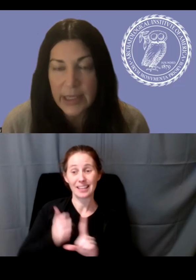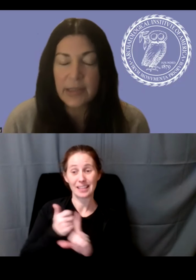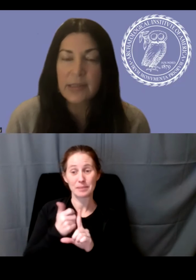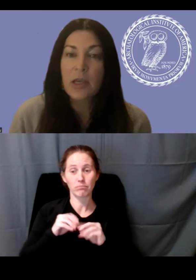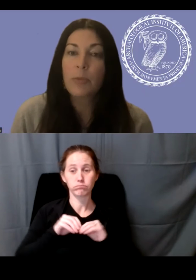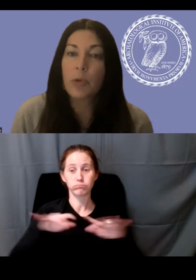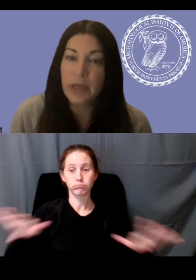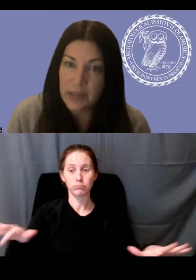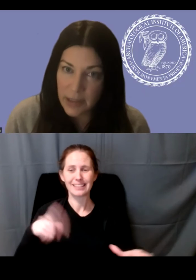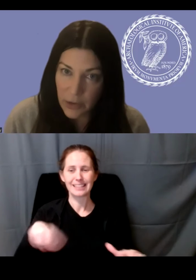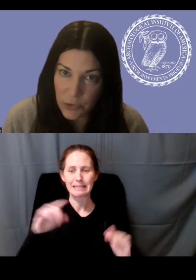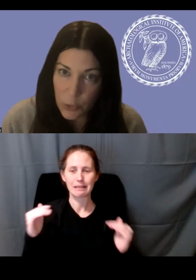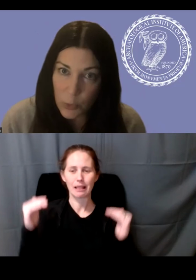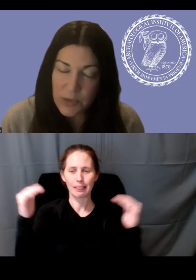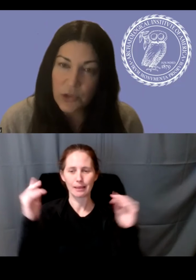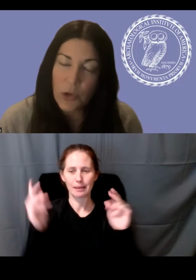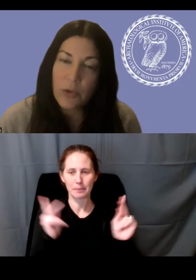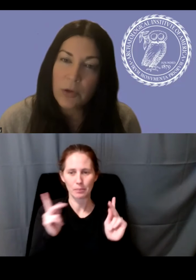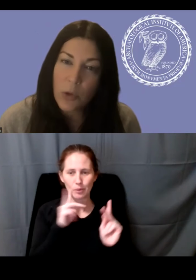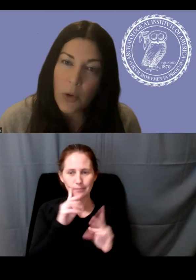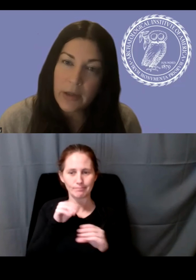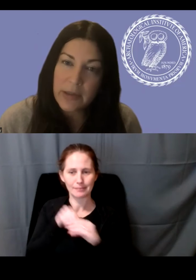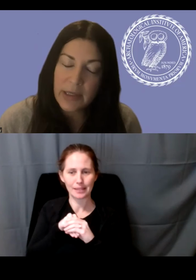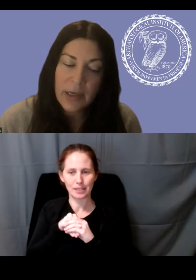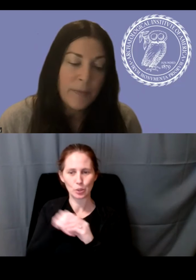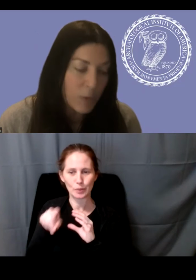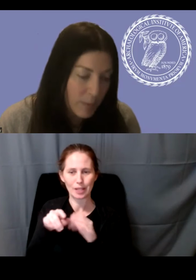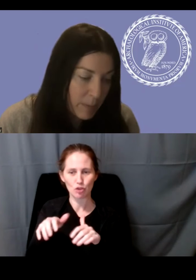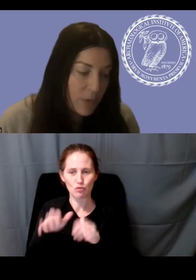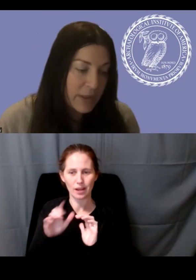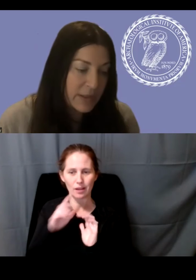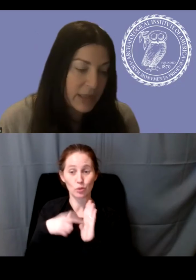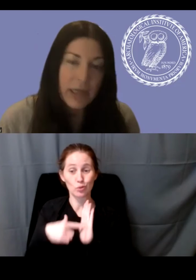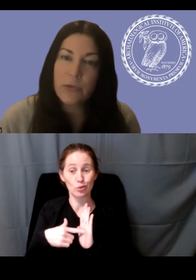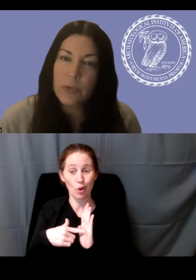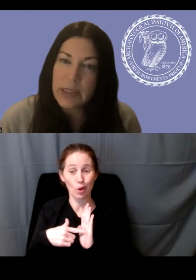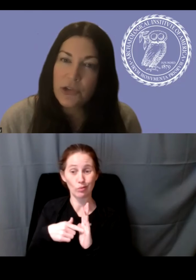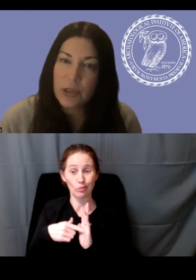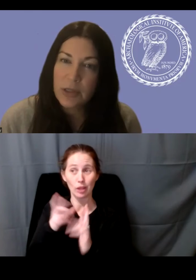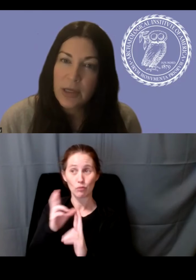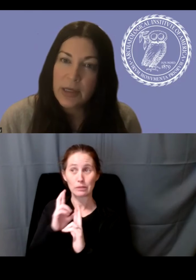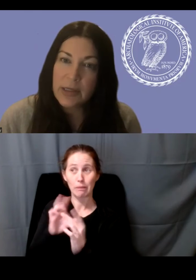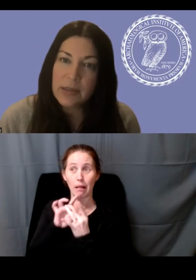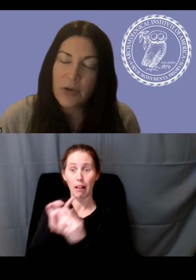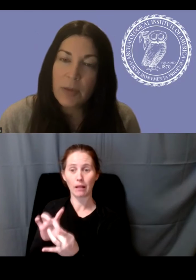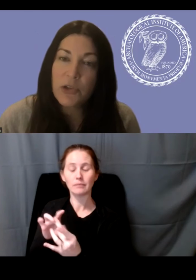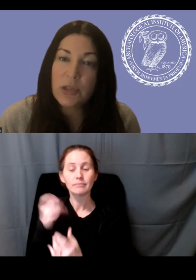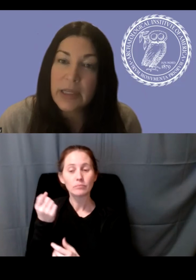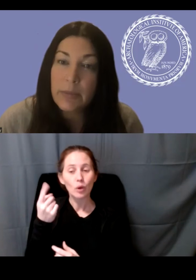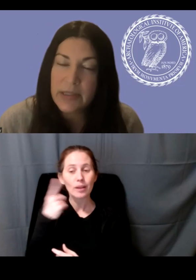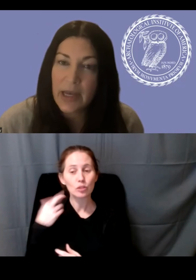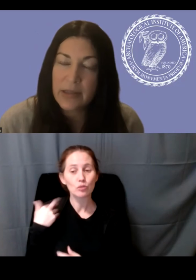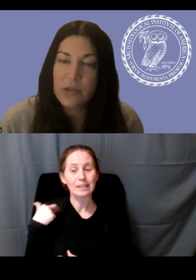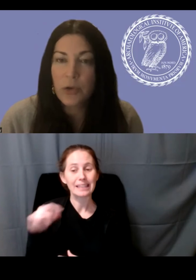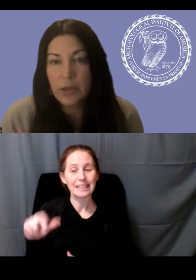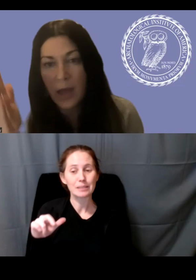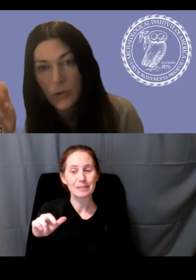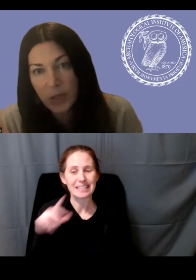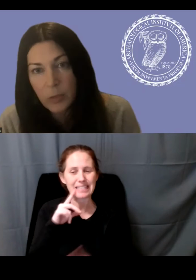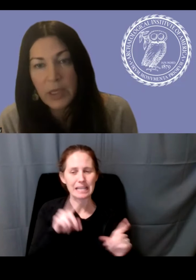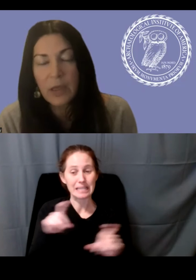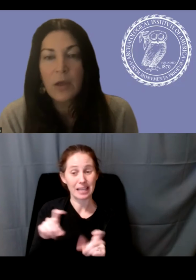his elites, put into their tombs to show their loyalty. Remember, this kind of religion is very much a litmus test.